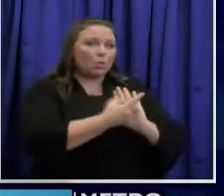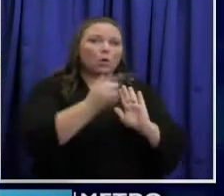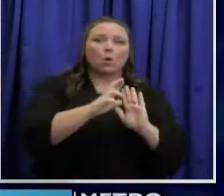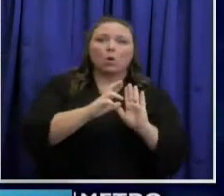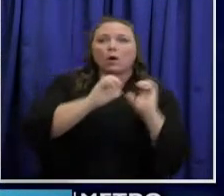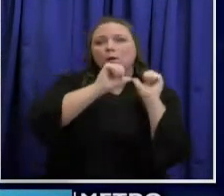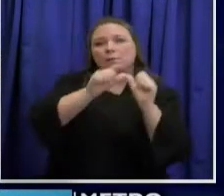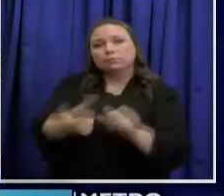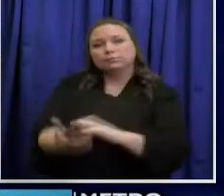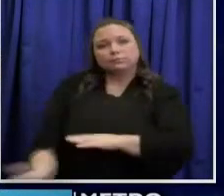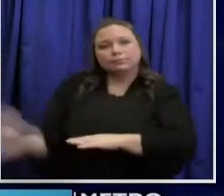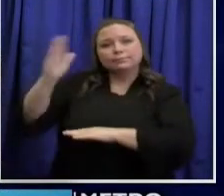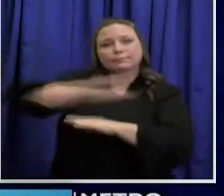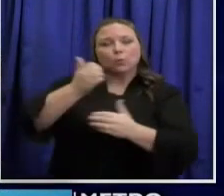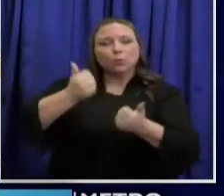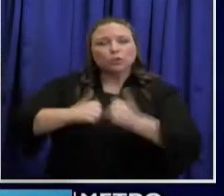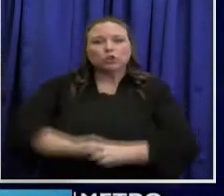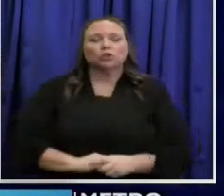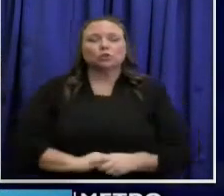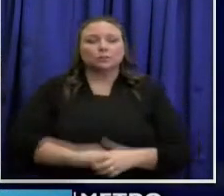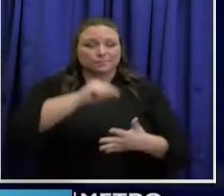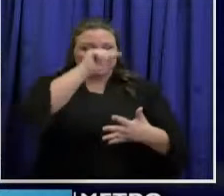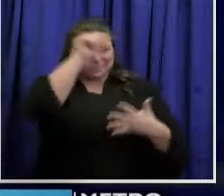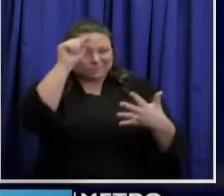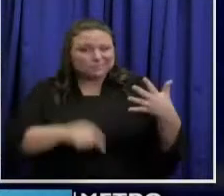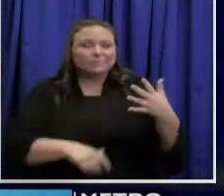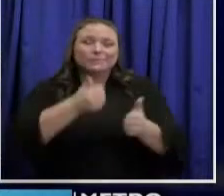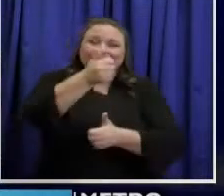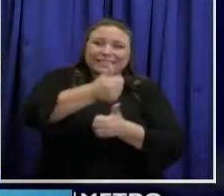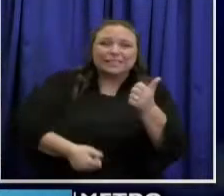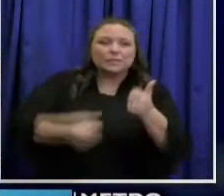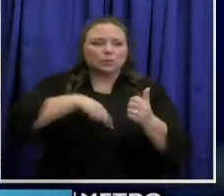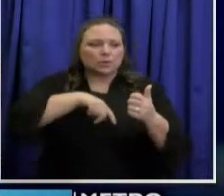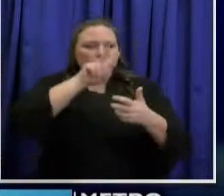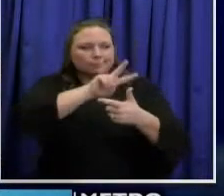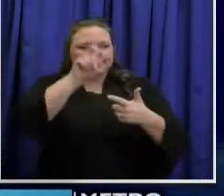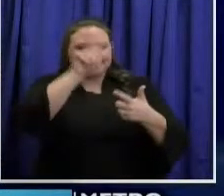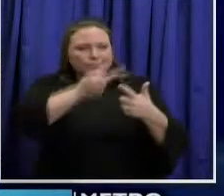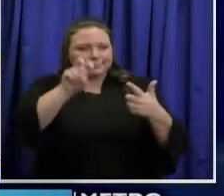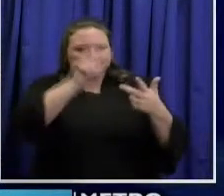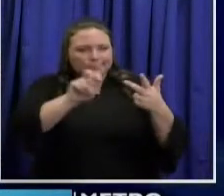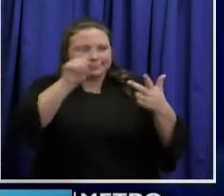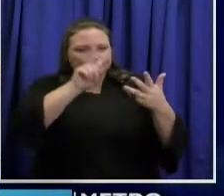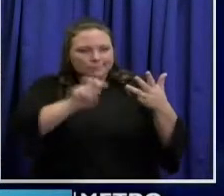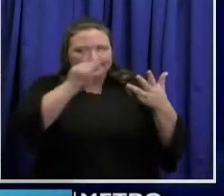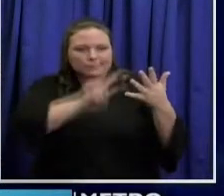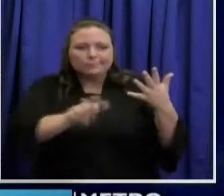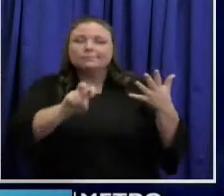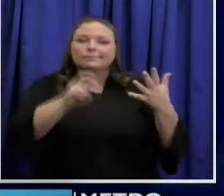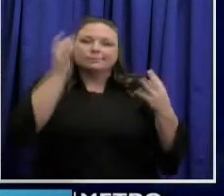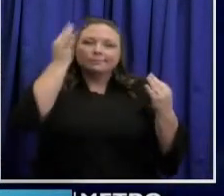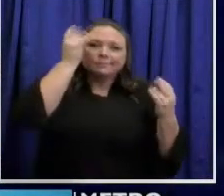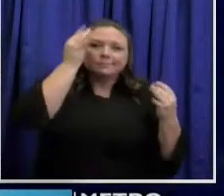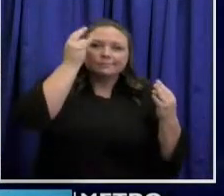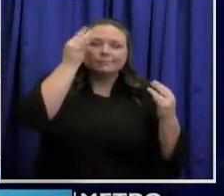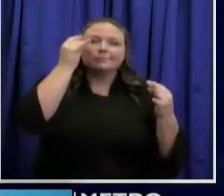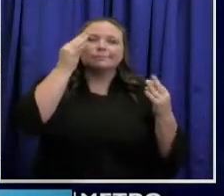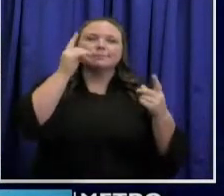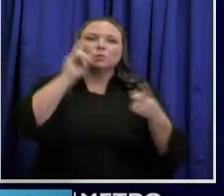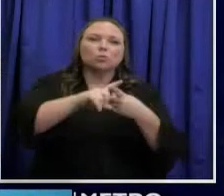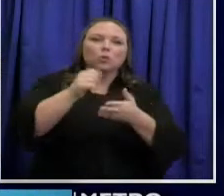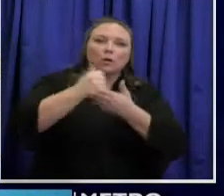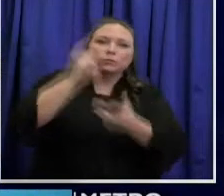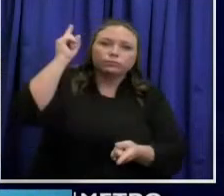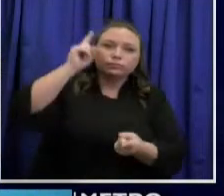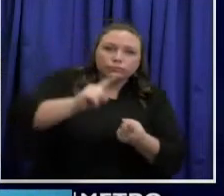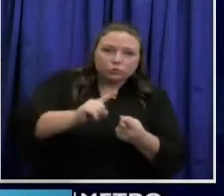is it all day? So each of these criteria we will be looking at and being more thoughtful to